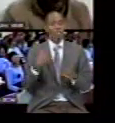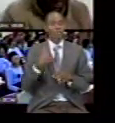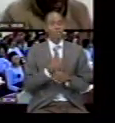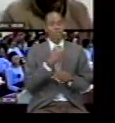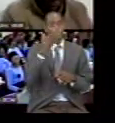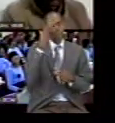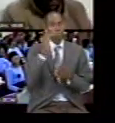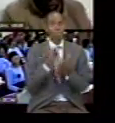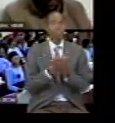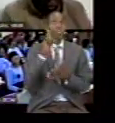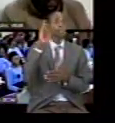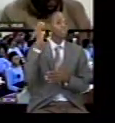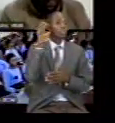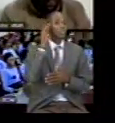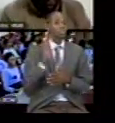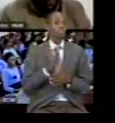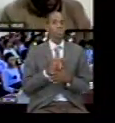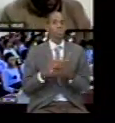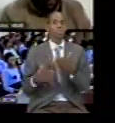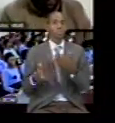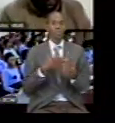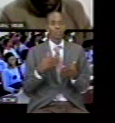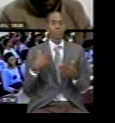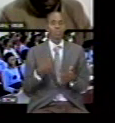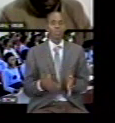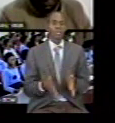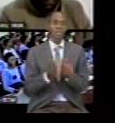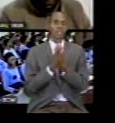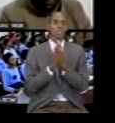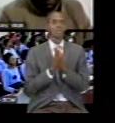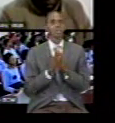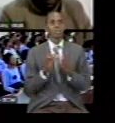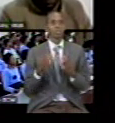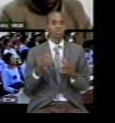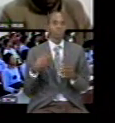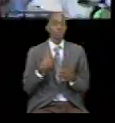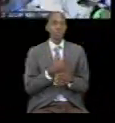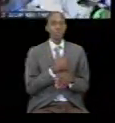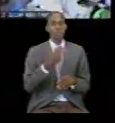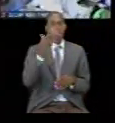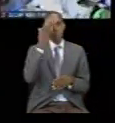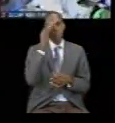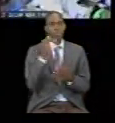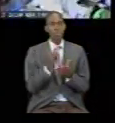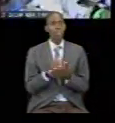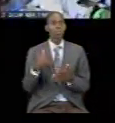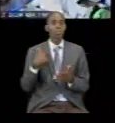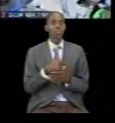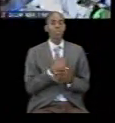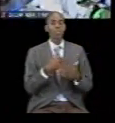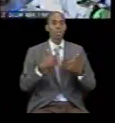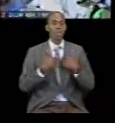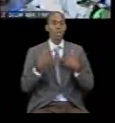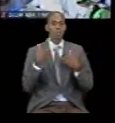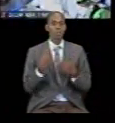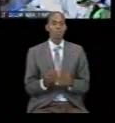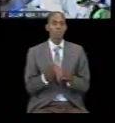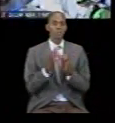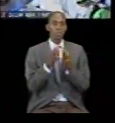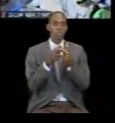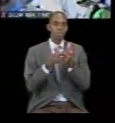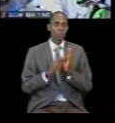we ask, we know that we have the petition that we have desired of him.